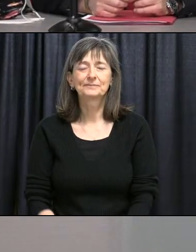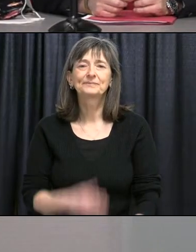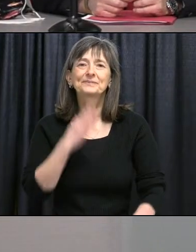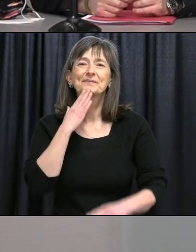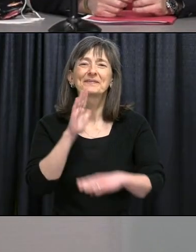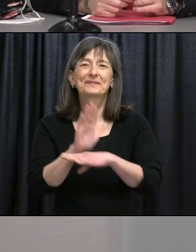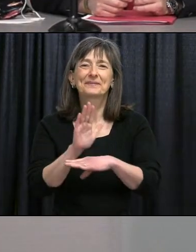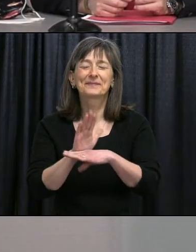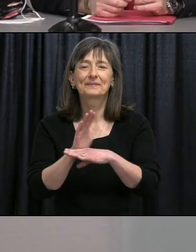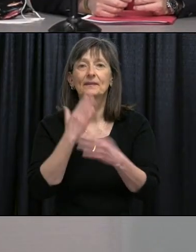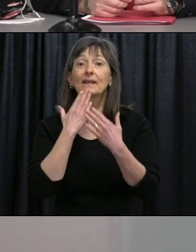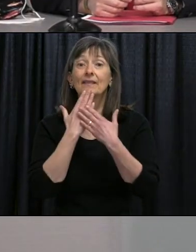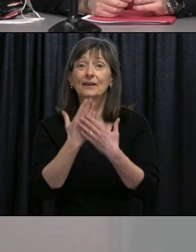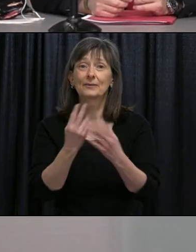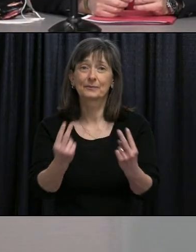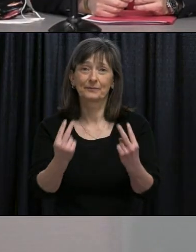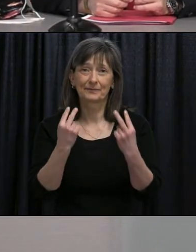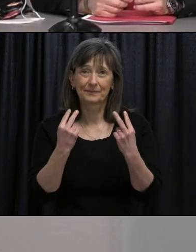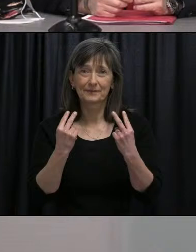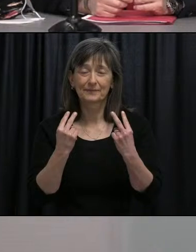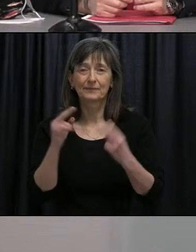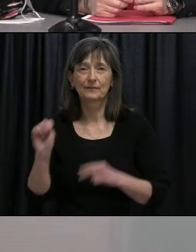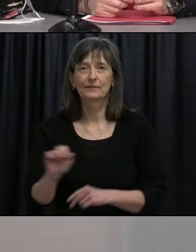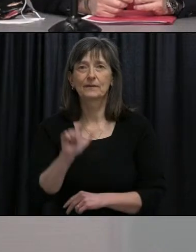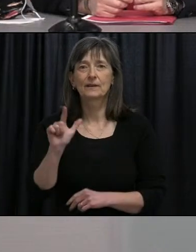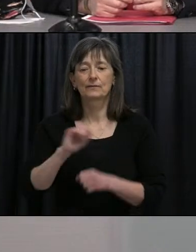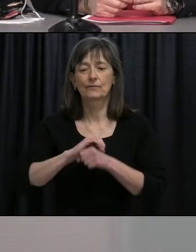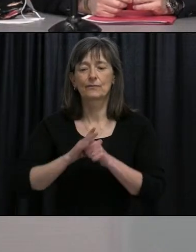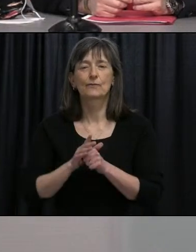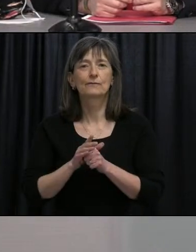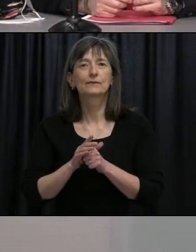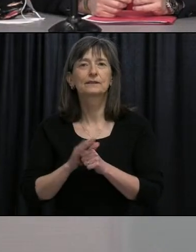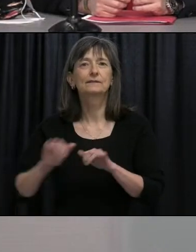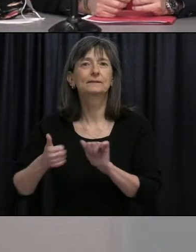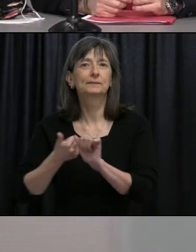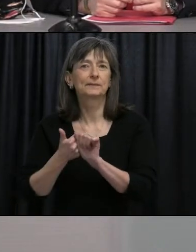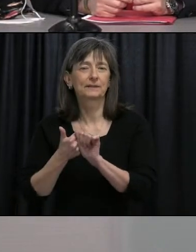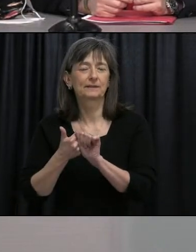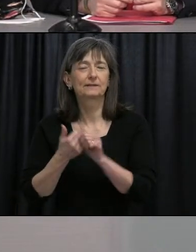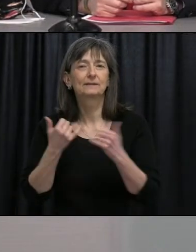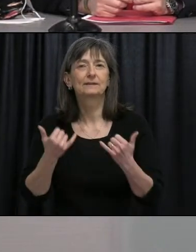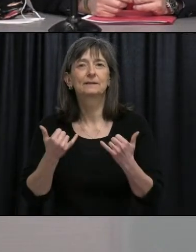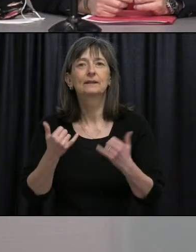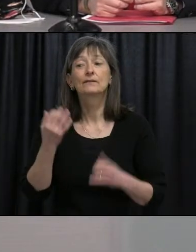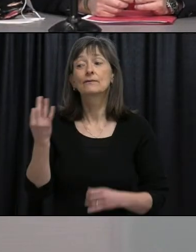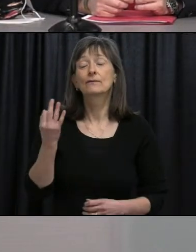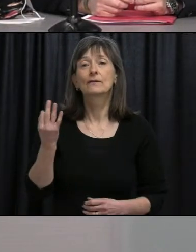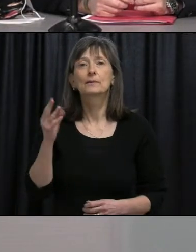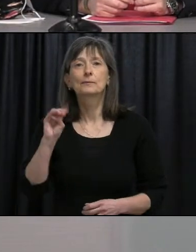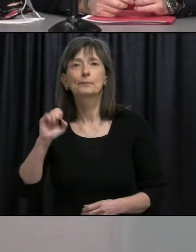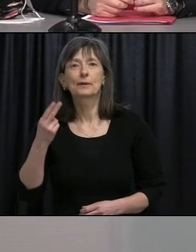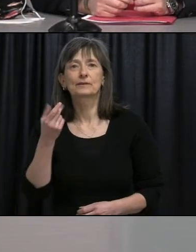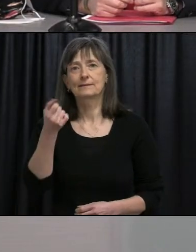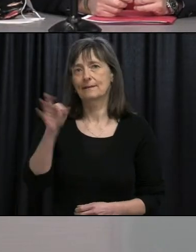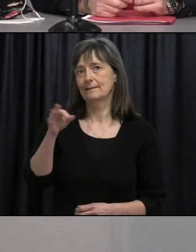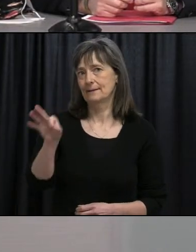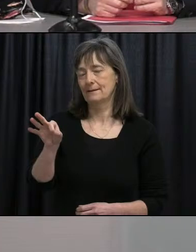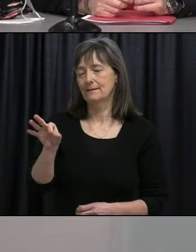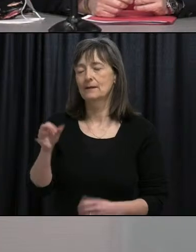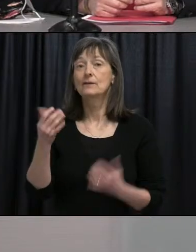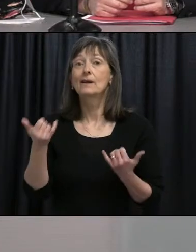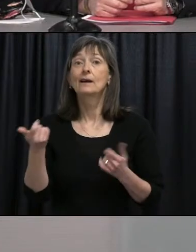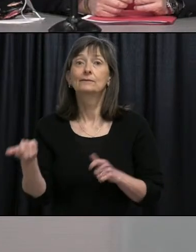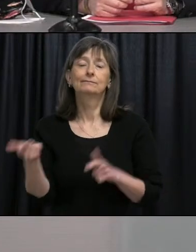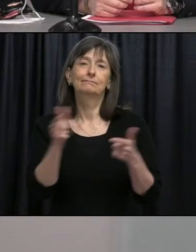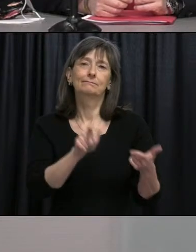Good afternoon. Thank you for joining us for the Government of Newfoundland and Labrador's COVID-19 update for today, Friday, March 19th. I'll turn things over